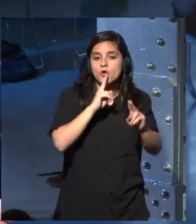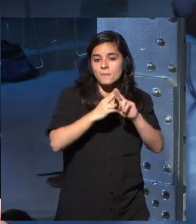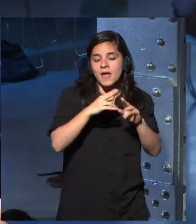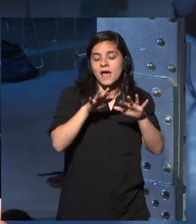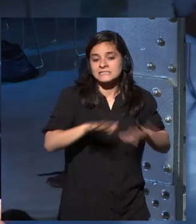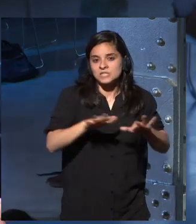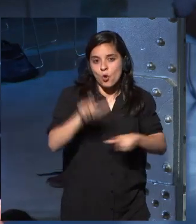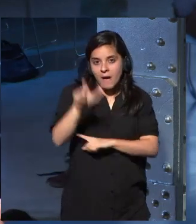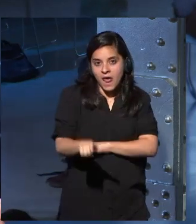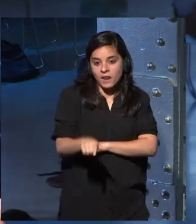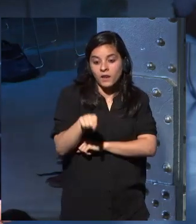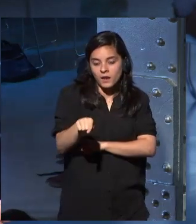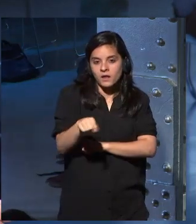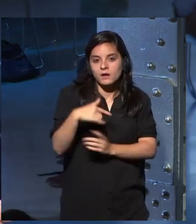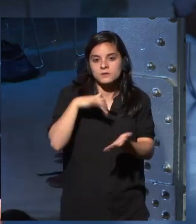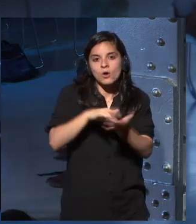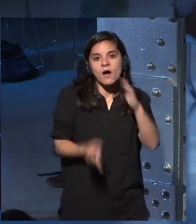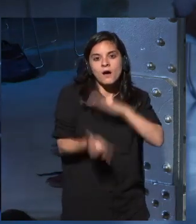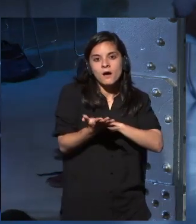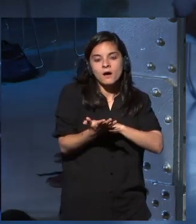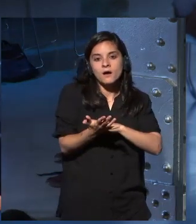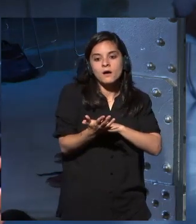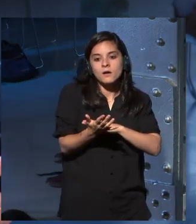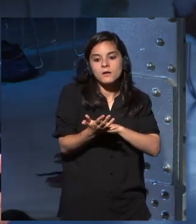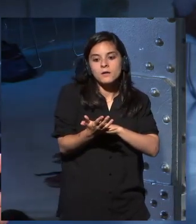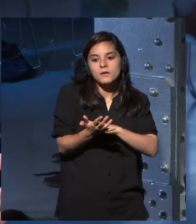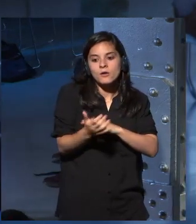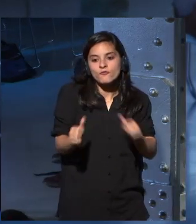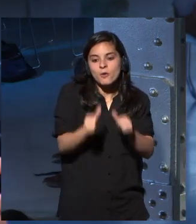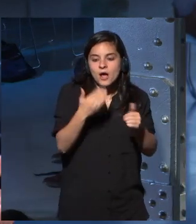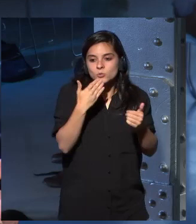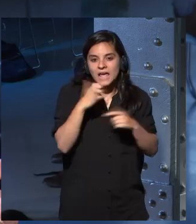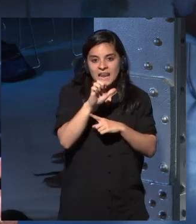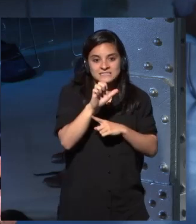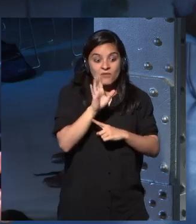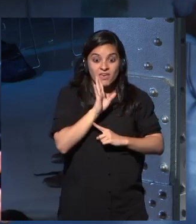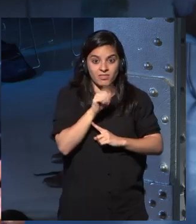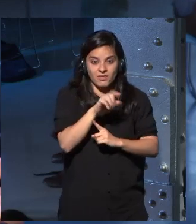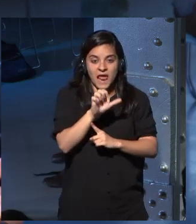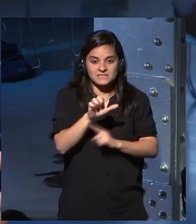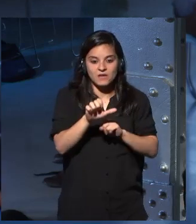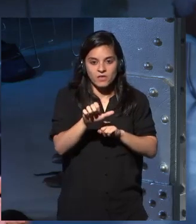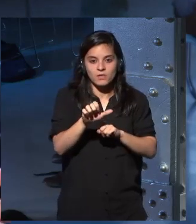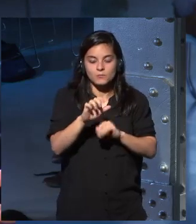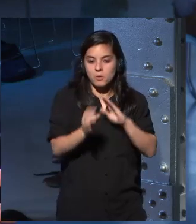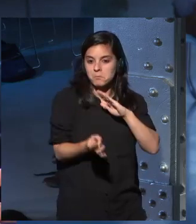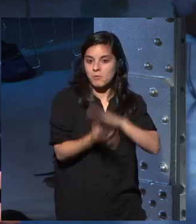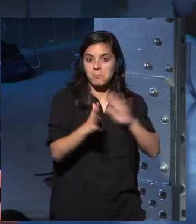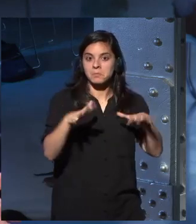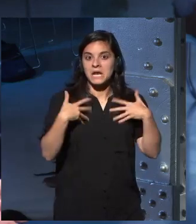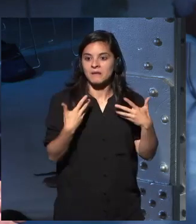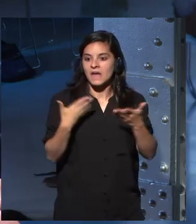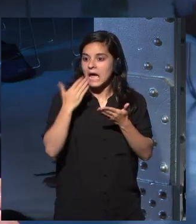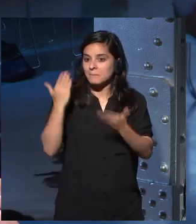signaled by the way in which Elizabeth Costello appears without warning and without invitation in the book in the life of the